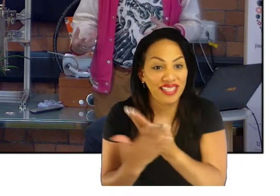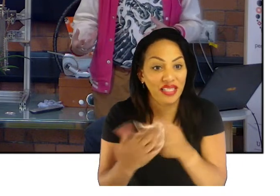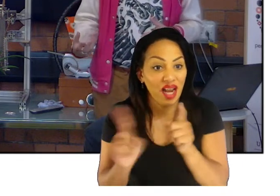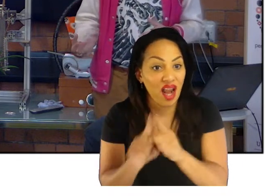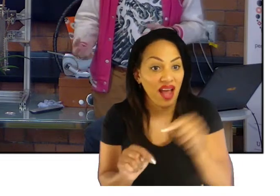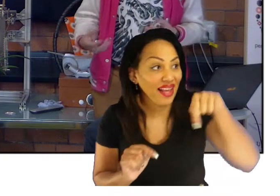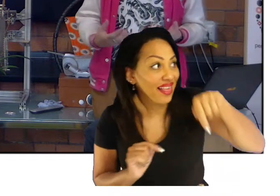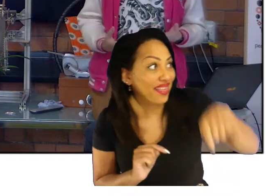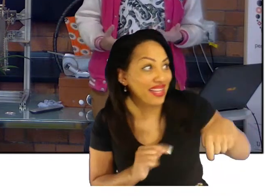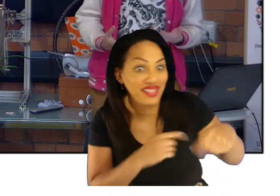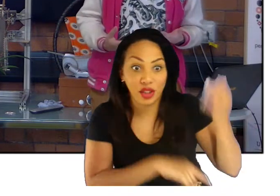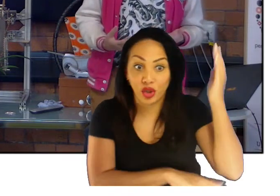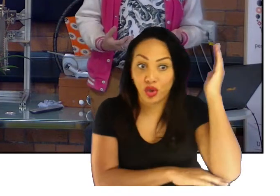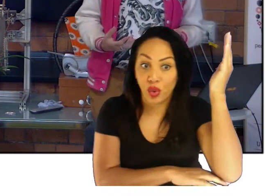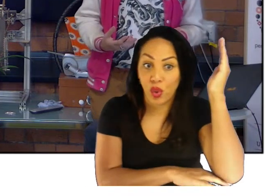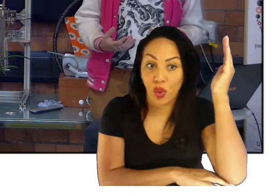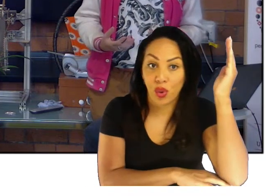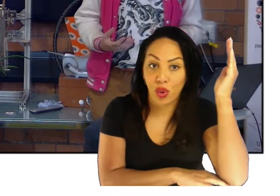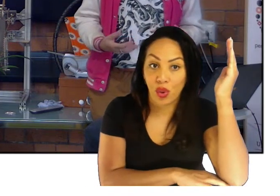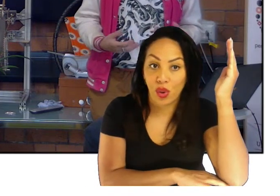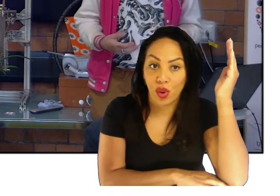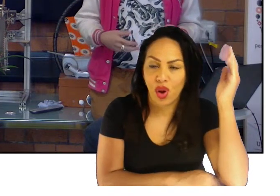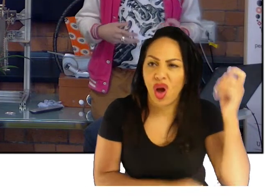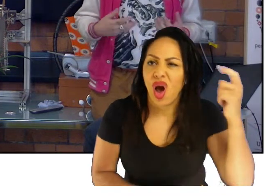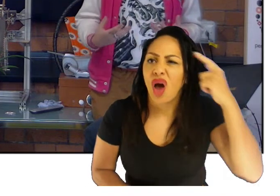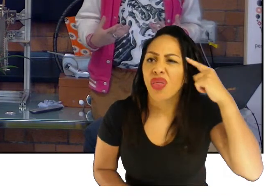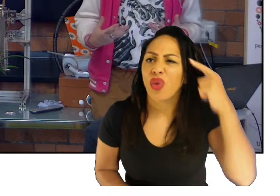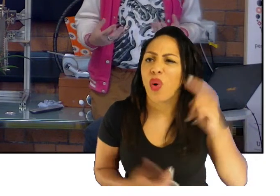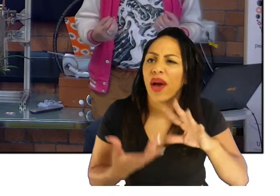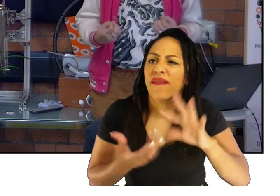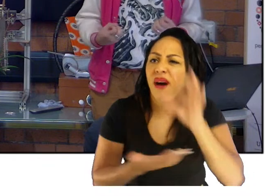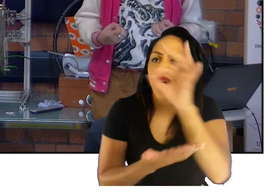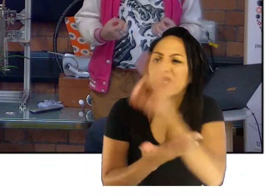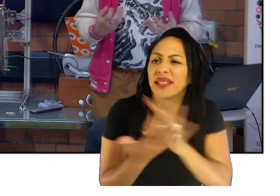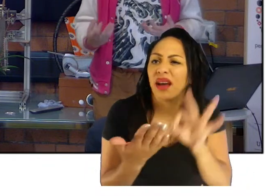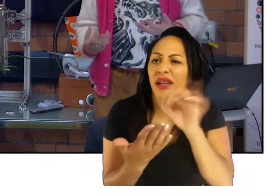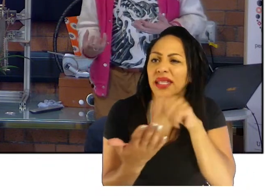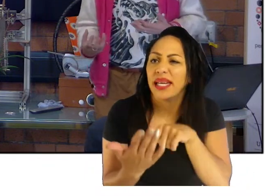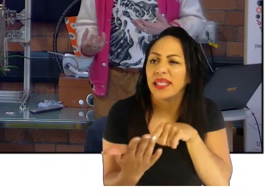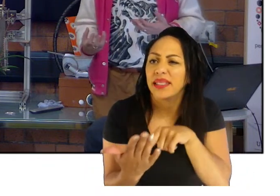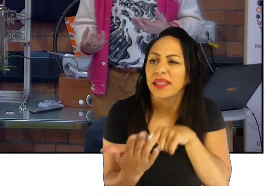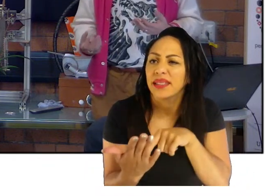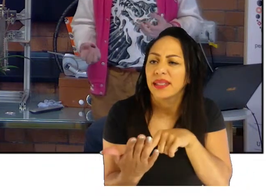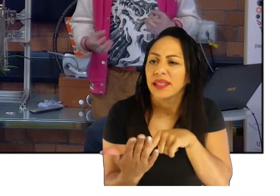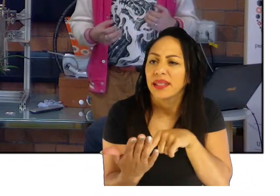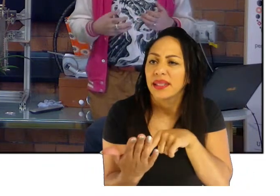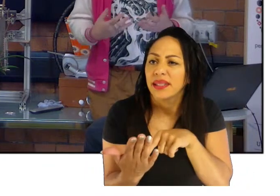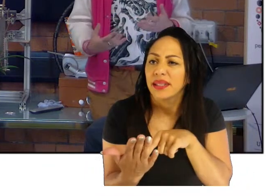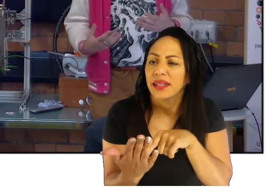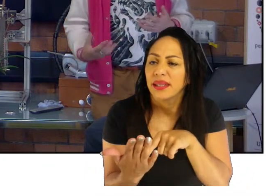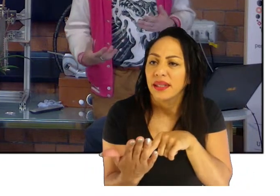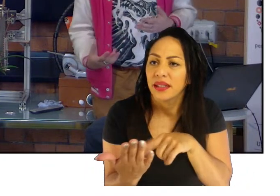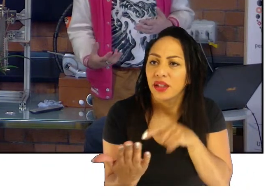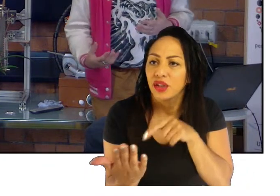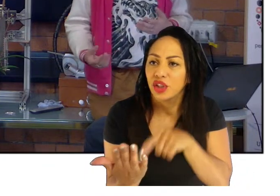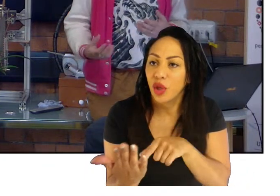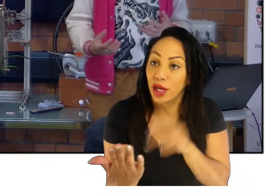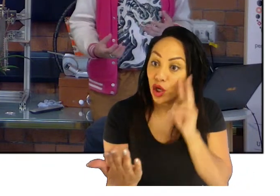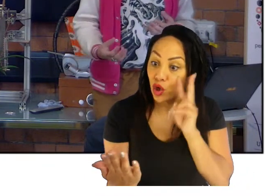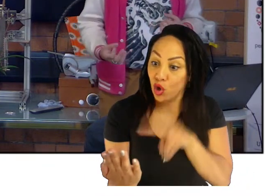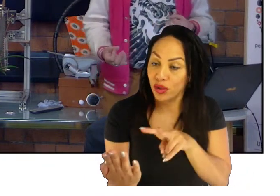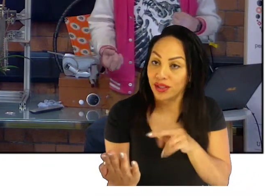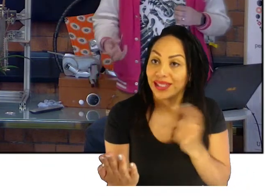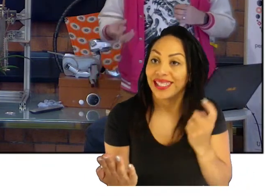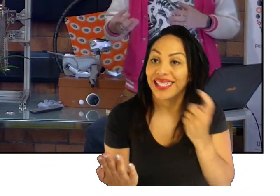designed it, I was like, oh, people will pay more attention to this if it's really approachable and simple and easy to understand. It doesn't ask for a lot. A